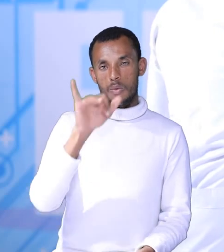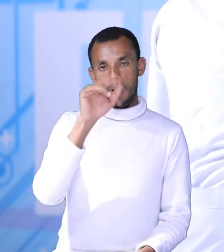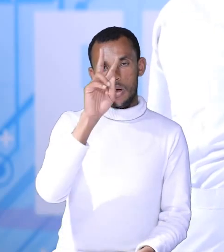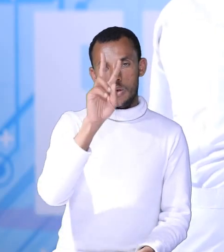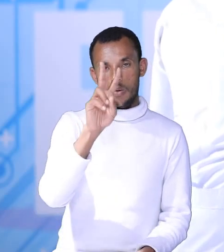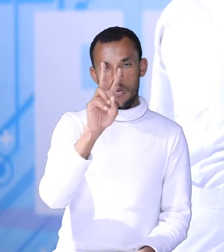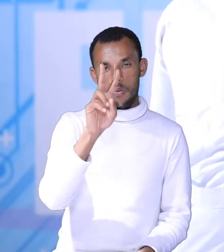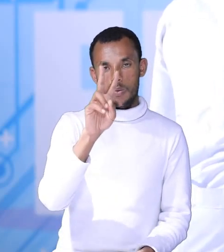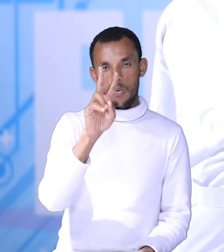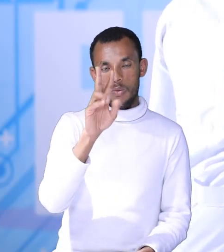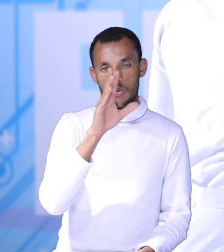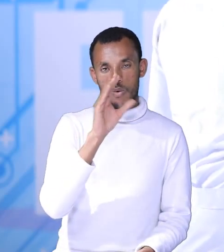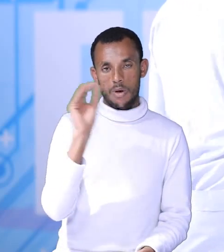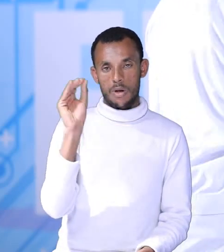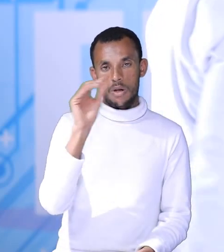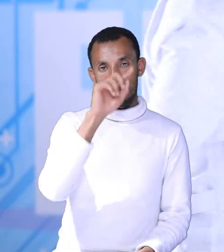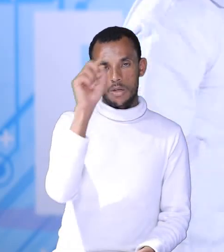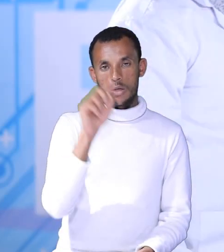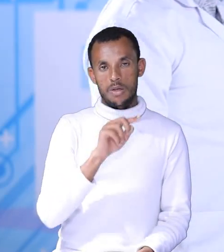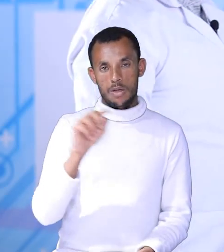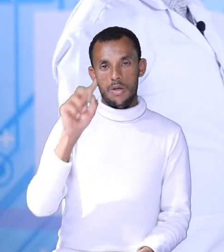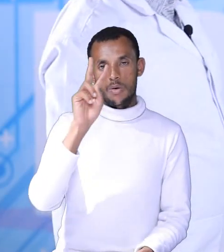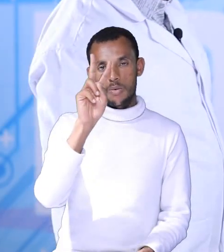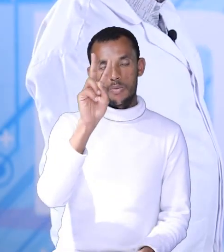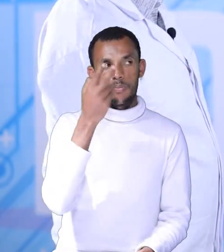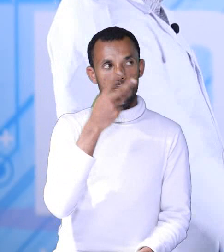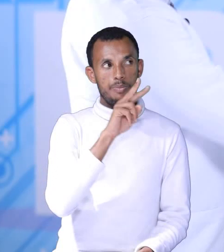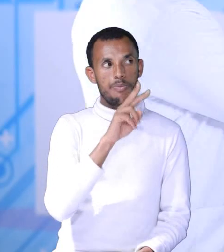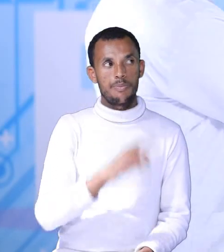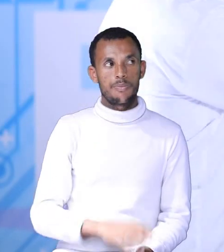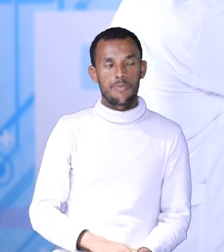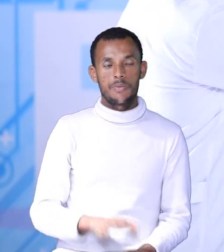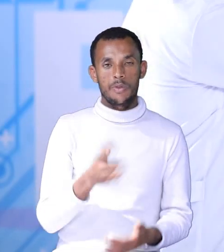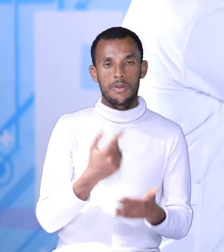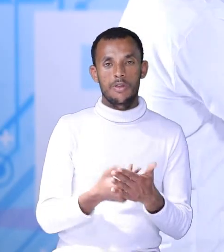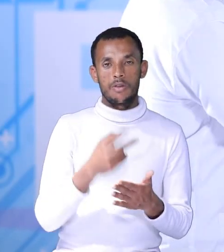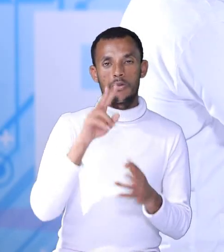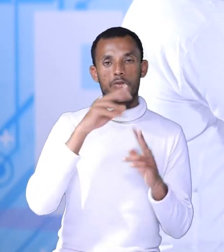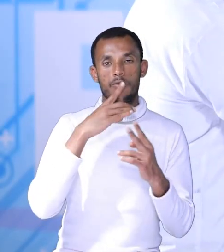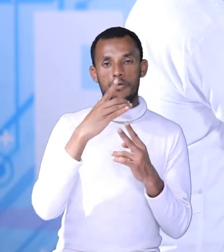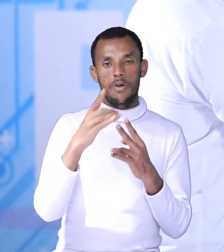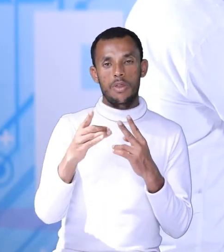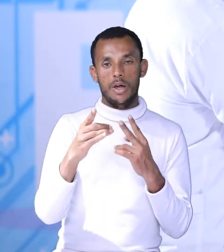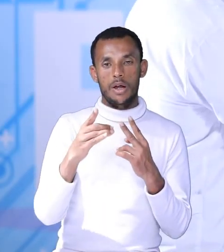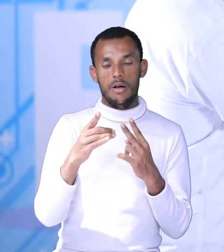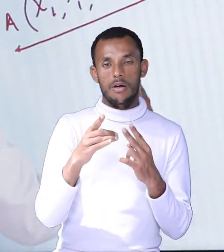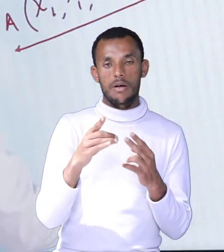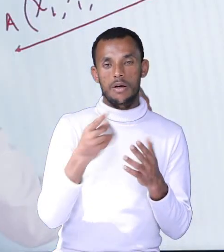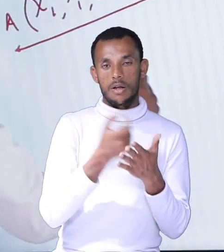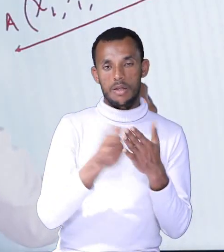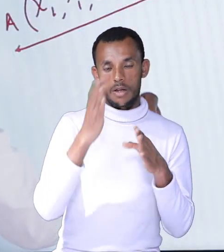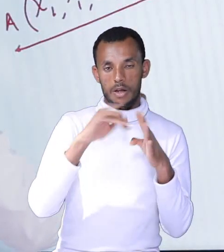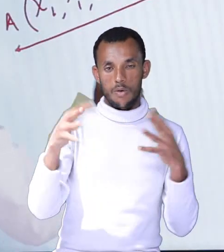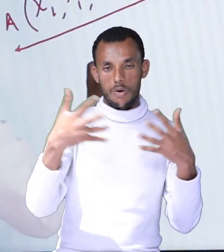y2, z2. So this vector written in